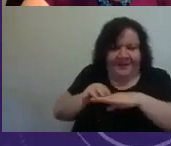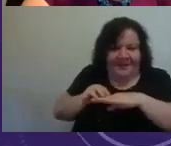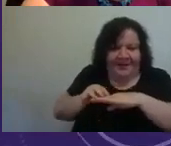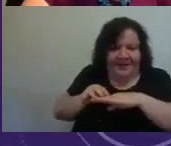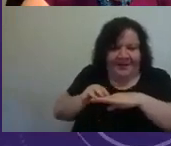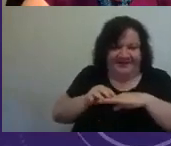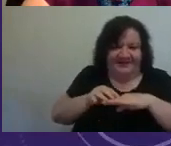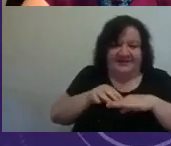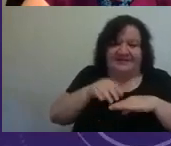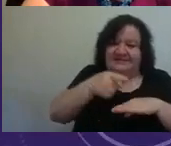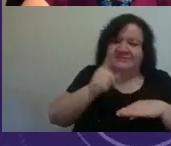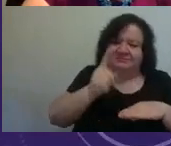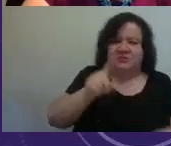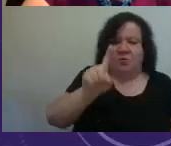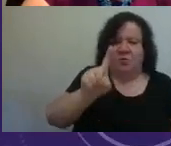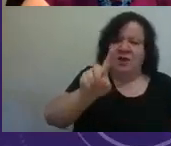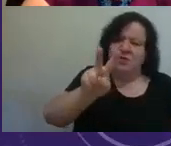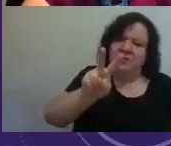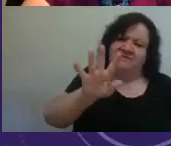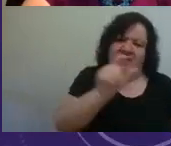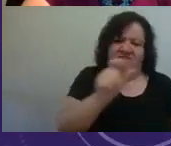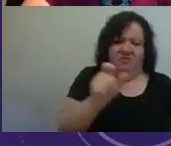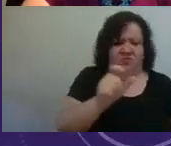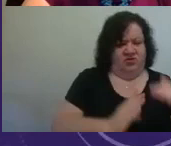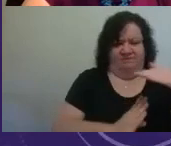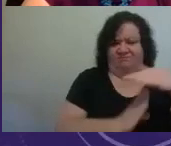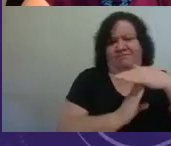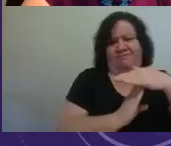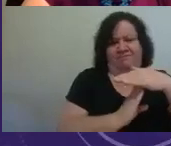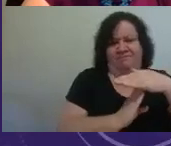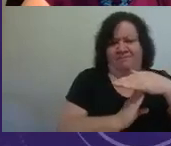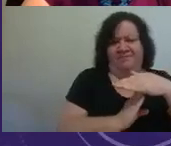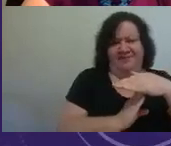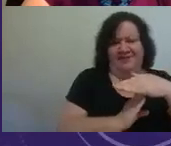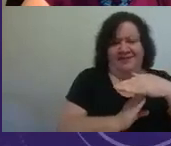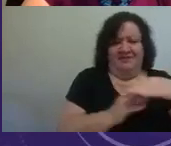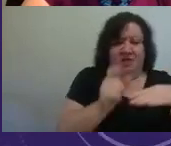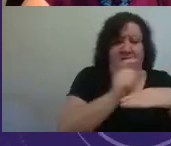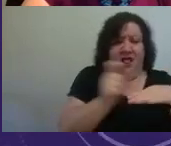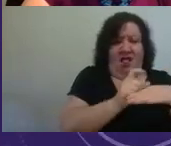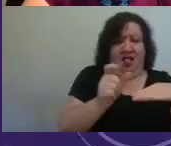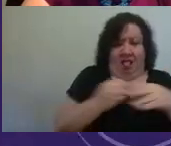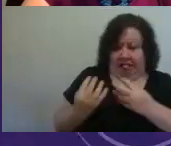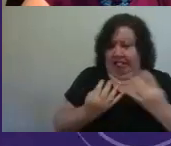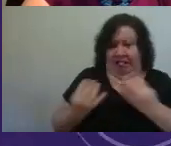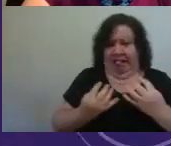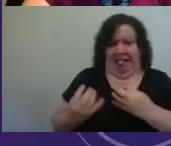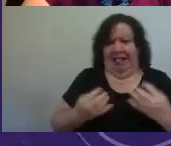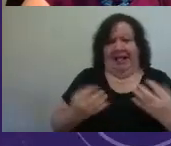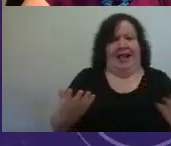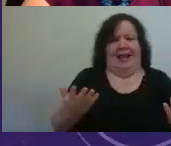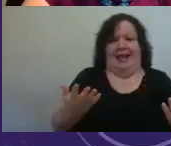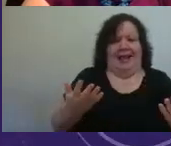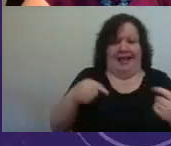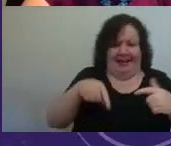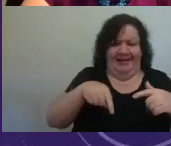So that's why when it's an alt text, when it's encoded into the photo, you keep it short. The image